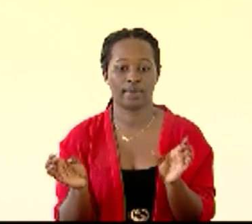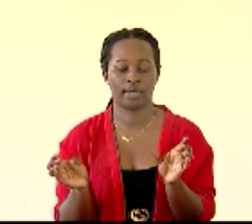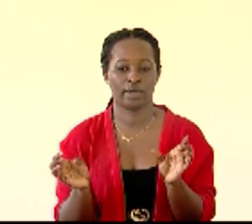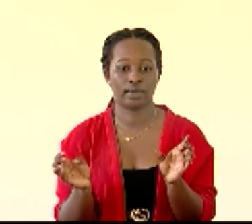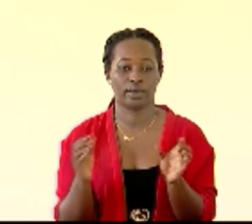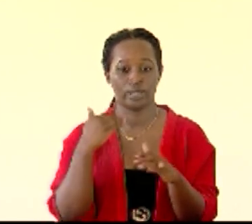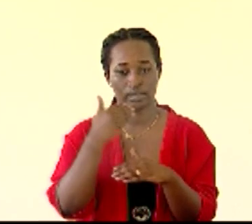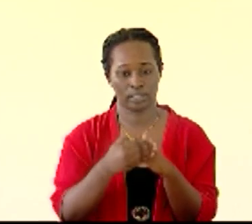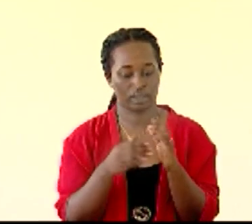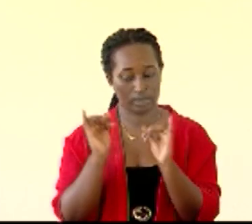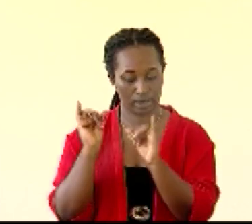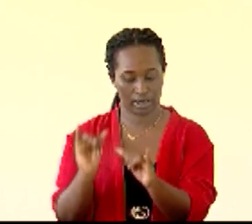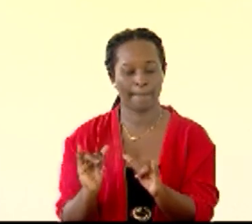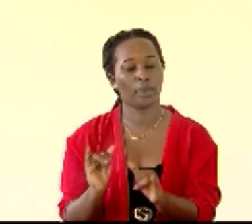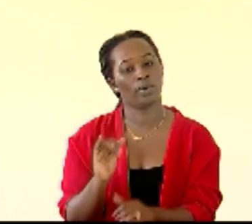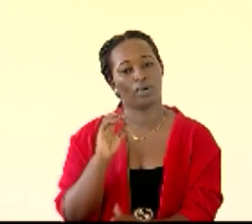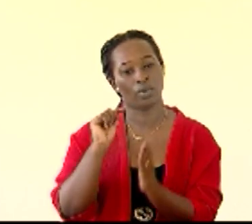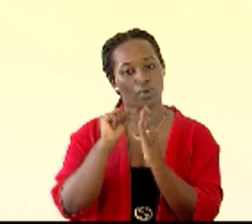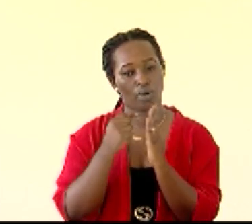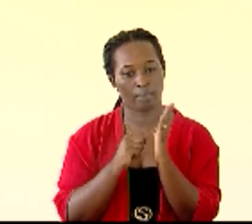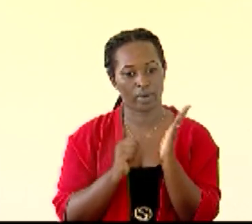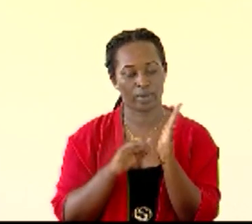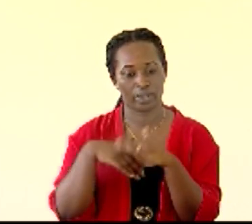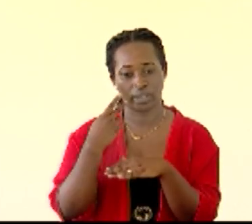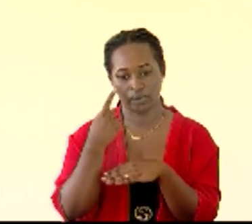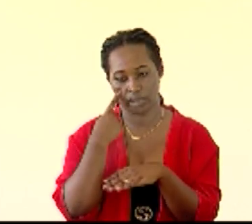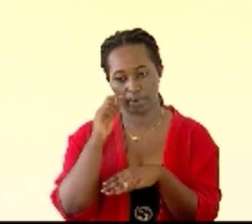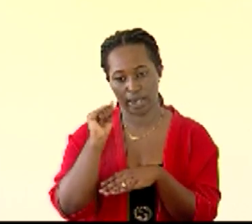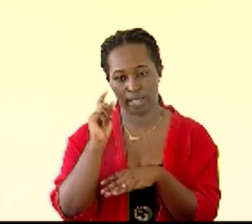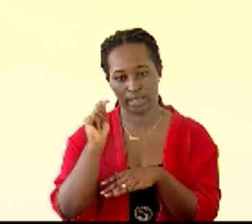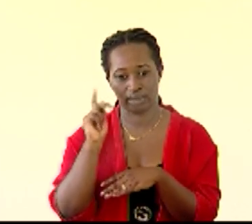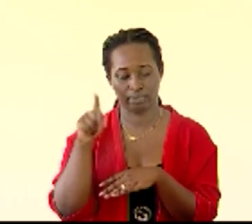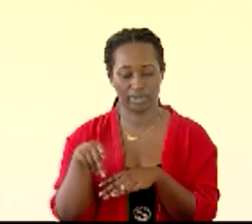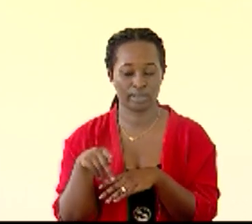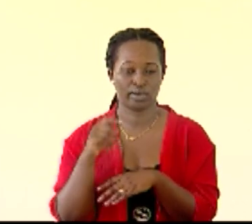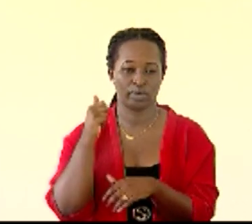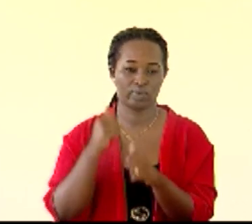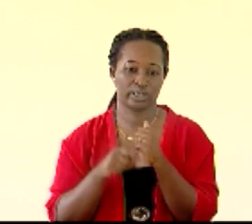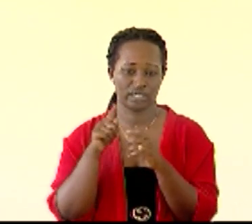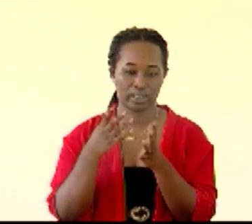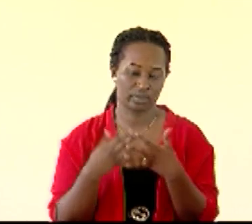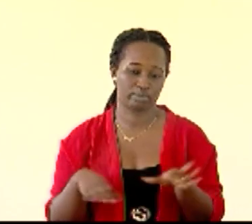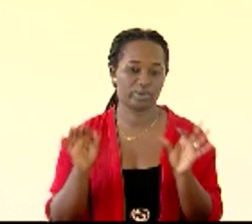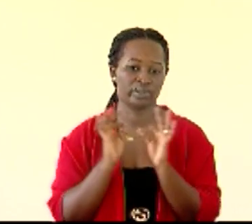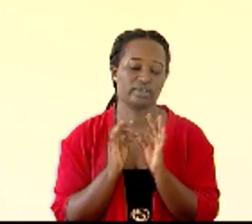stable compounds now will have to consume the ATP from the light reaction. Can you check now how important it is?